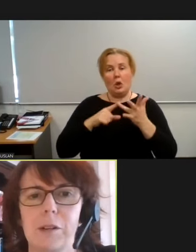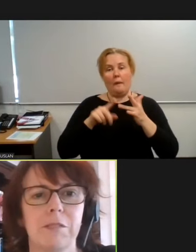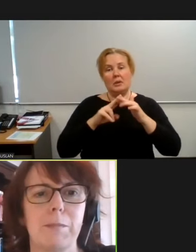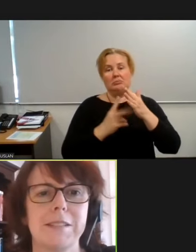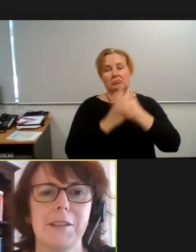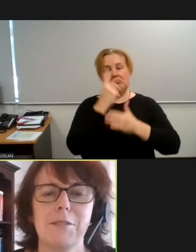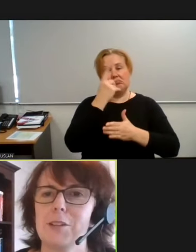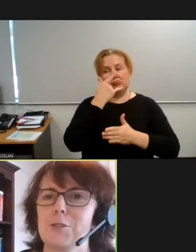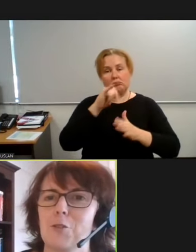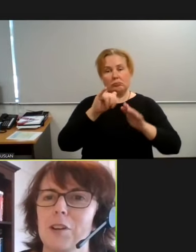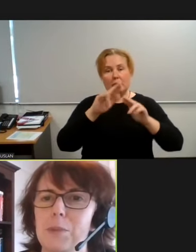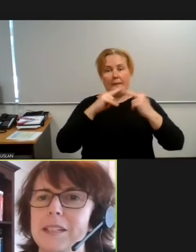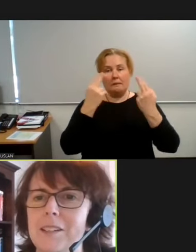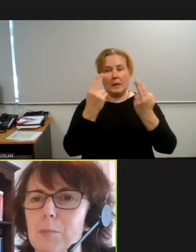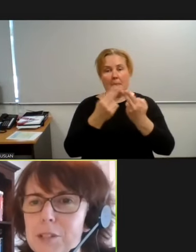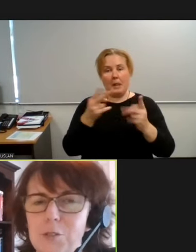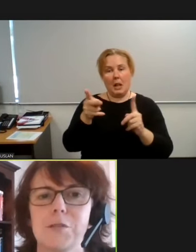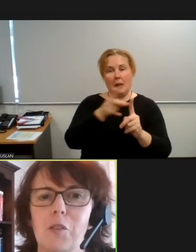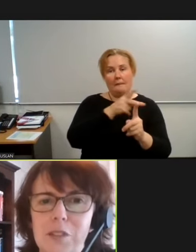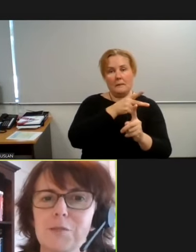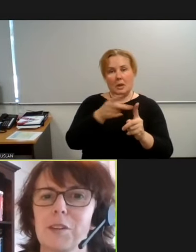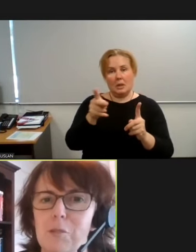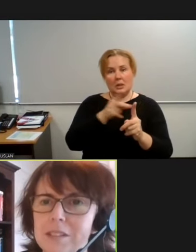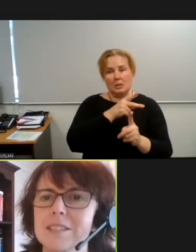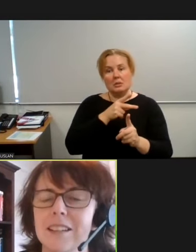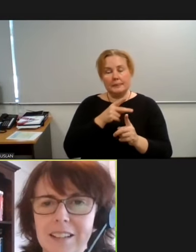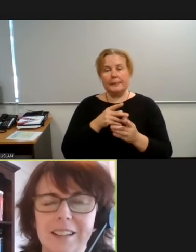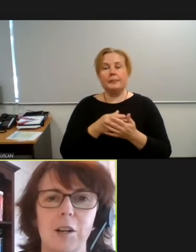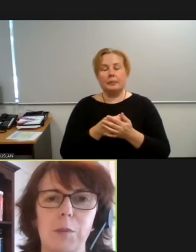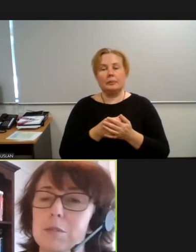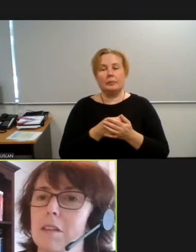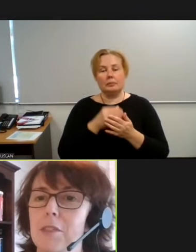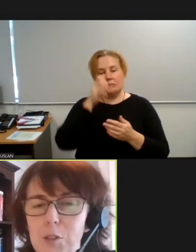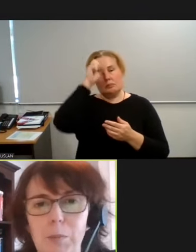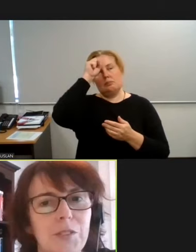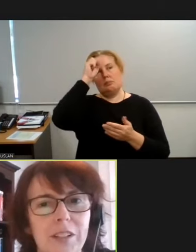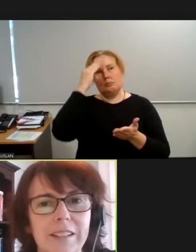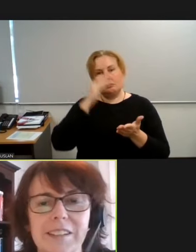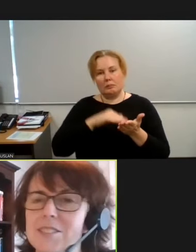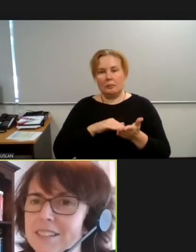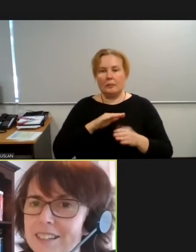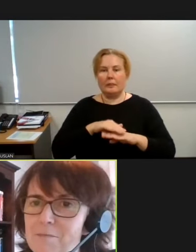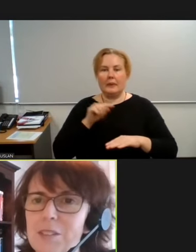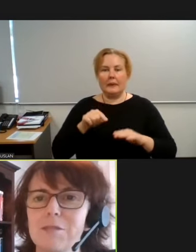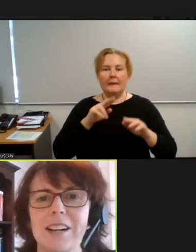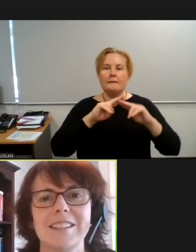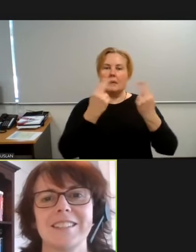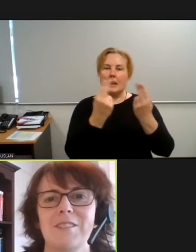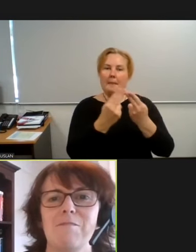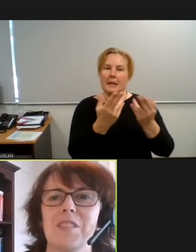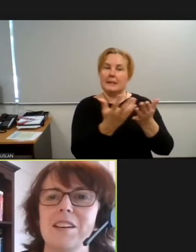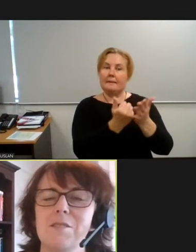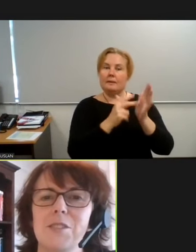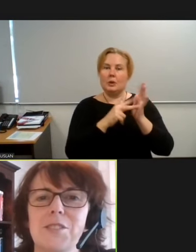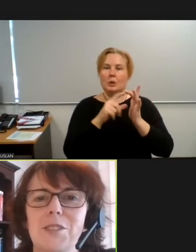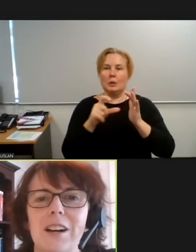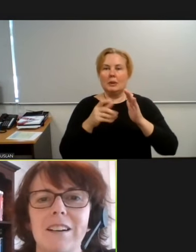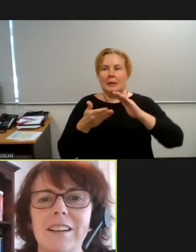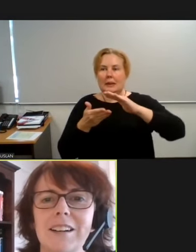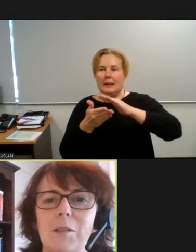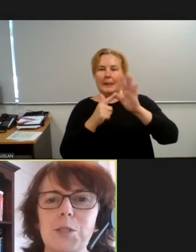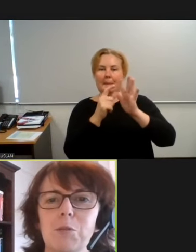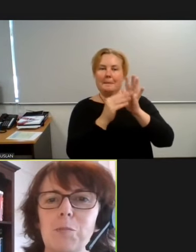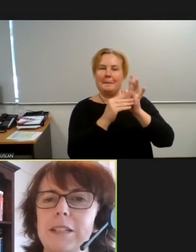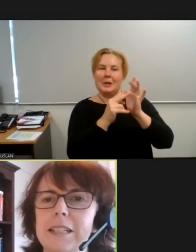know about Family Safety Victoria being an administrative office of government. It was our third birthday yesterday, in fact, 1st of